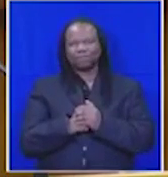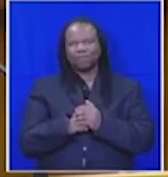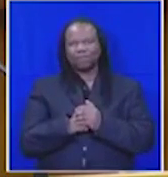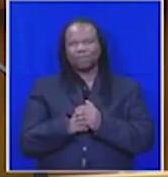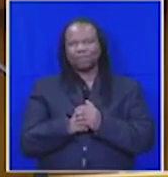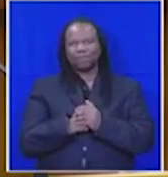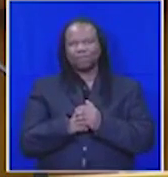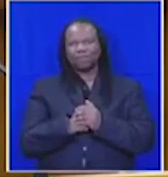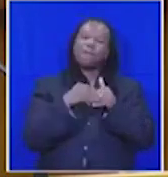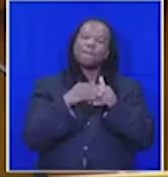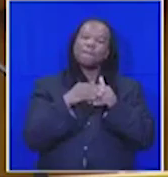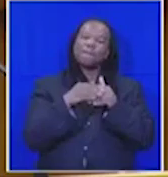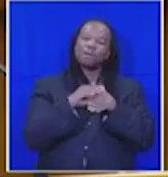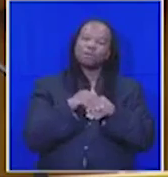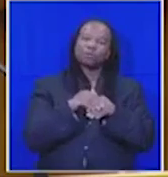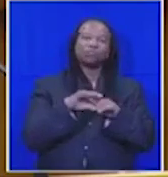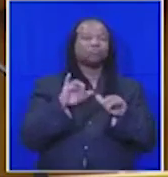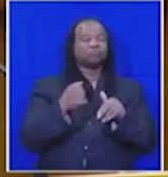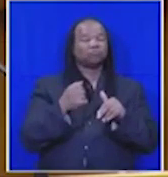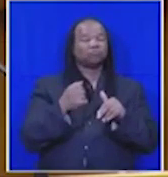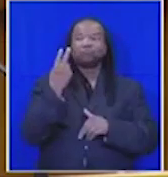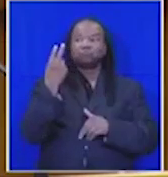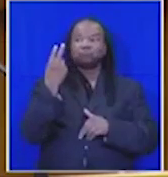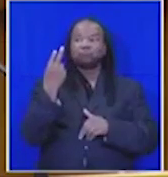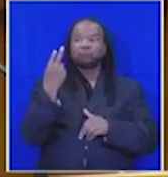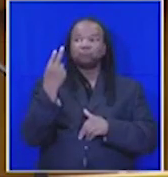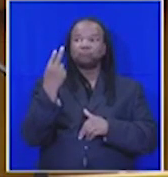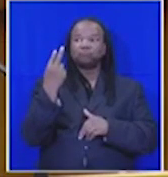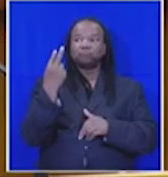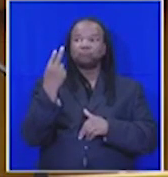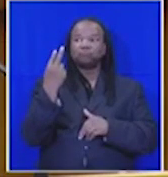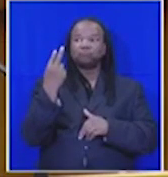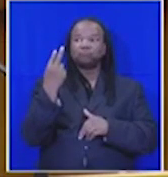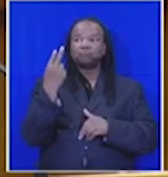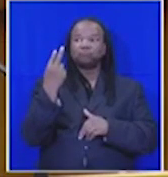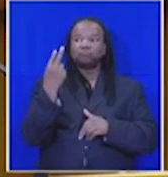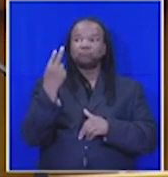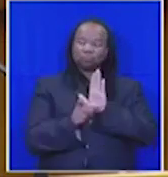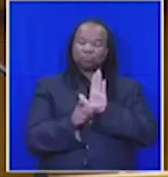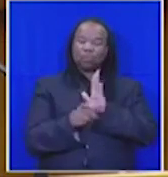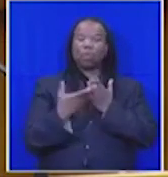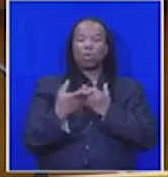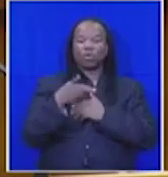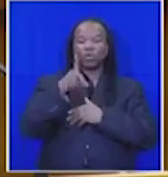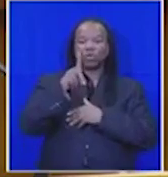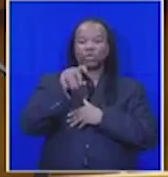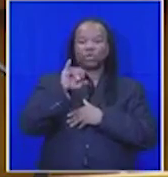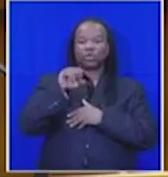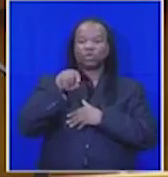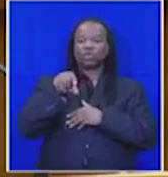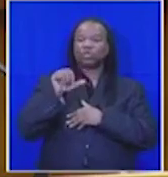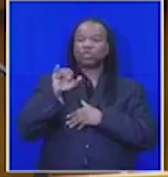Members, these are true ambassadors of the digital migration program in their communities. Thank you so much.